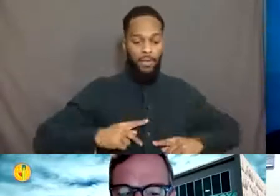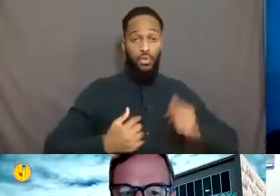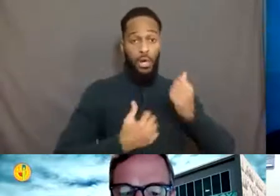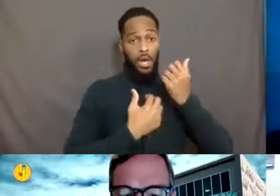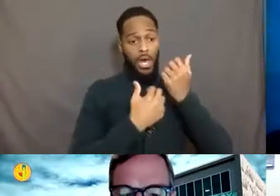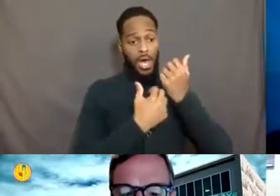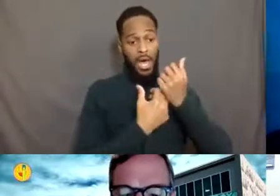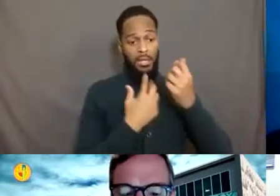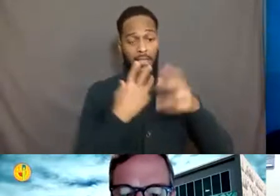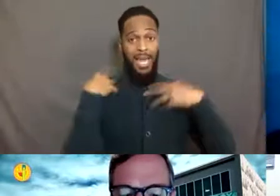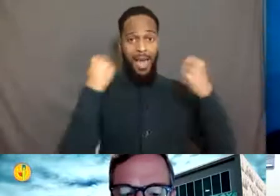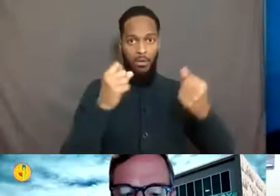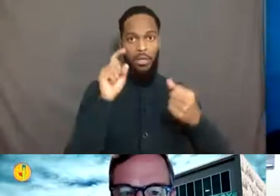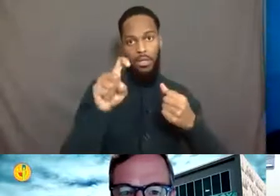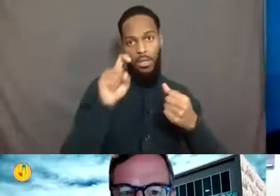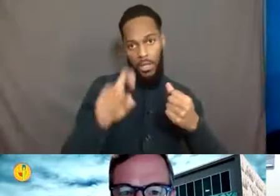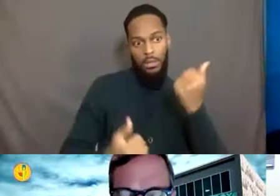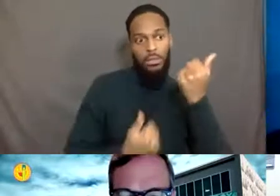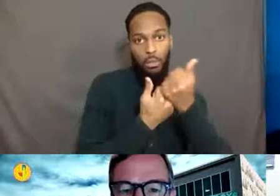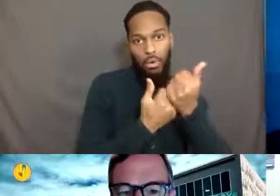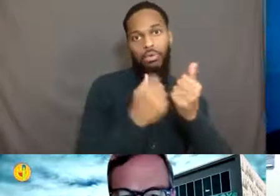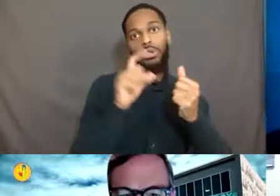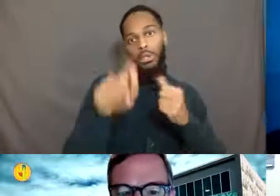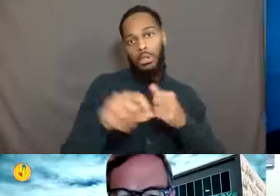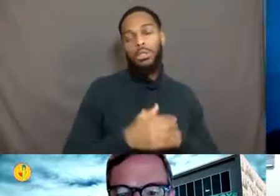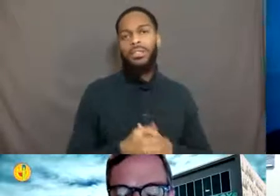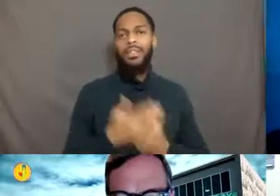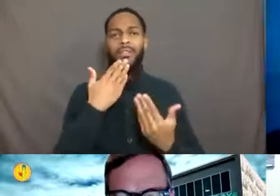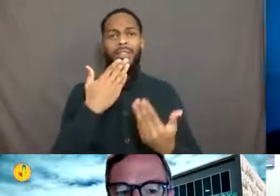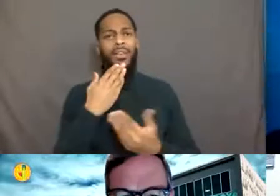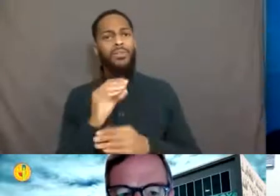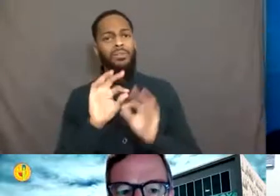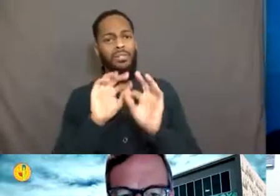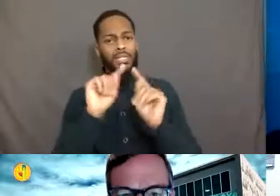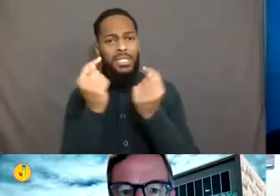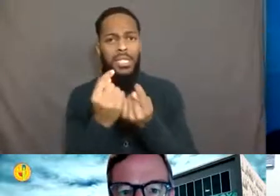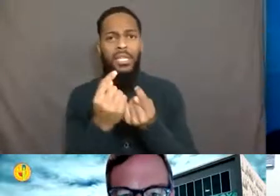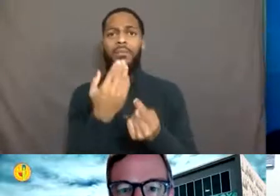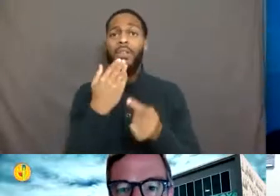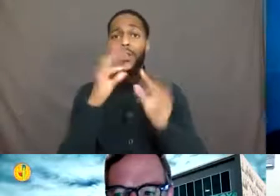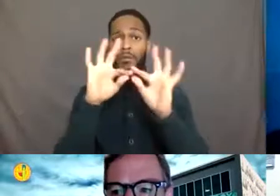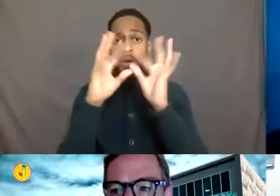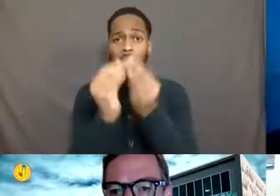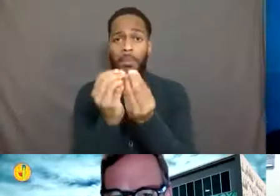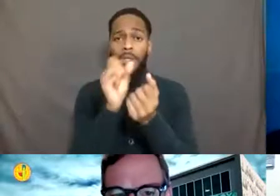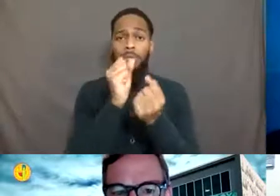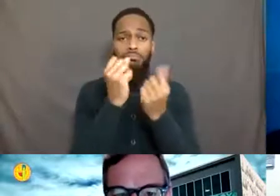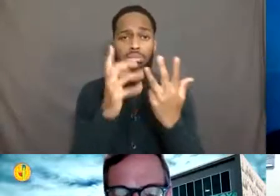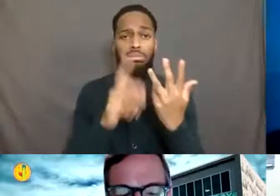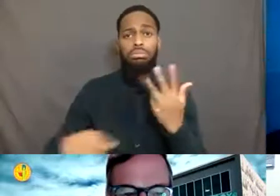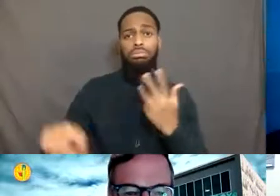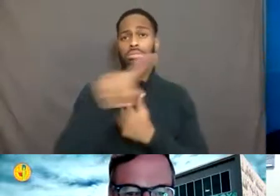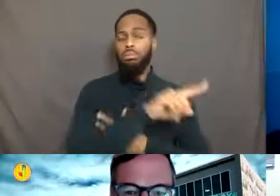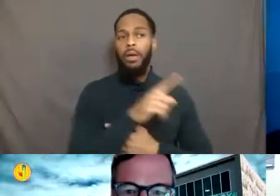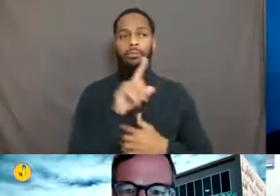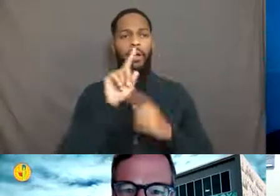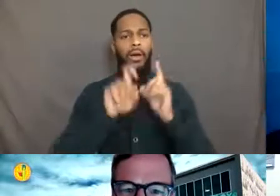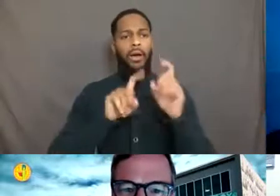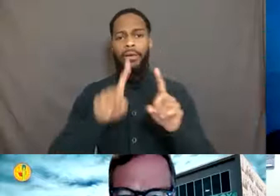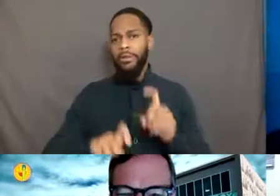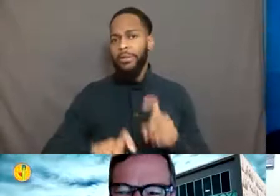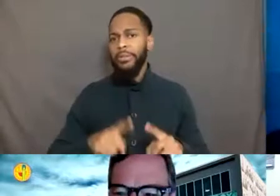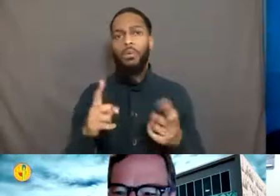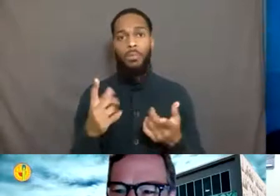families. A lot has been asked of all of us during this time. So it's great that we're collaborating, continuing the communication. I'll turn it over to Nick to close us